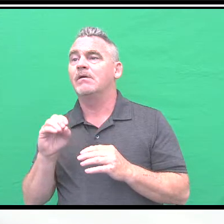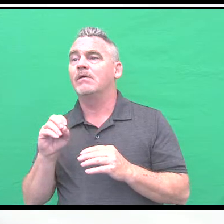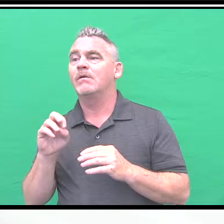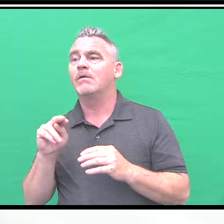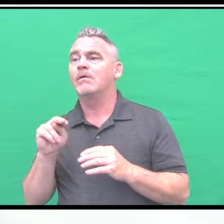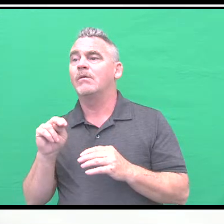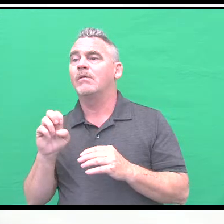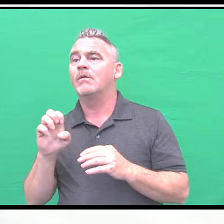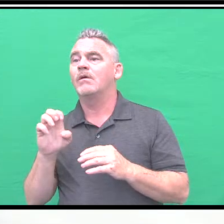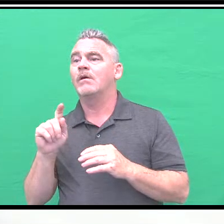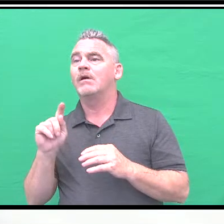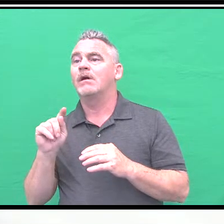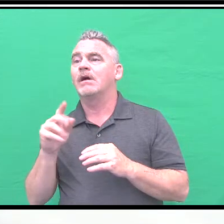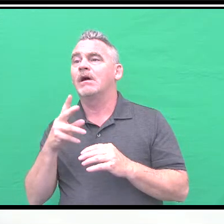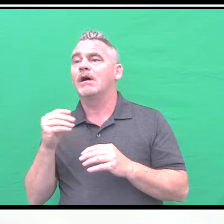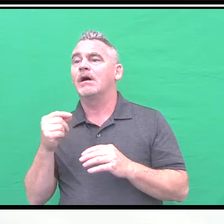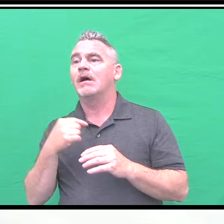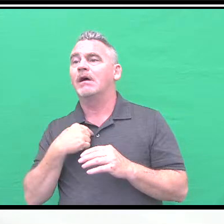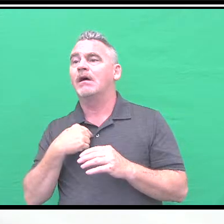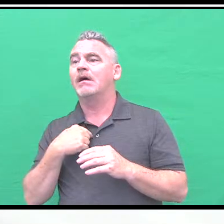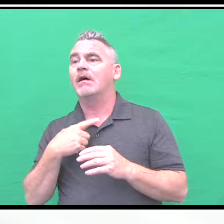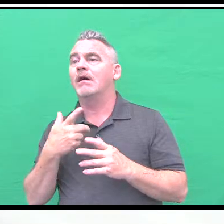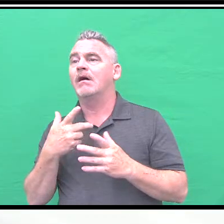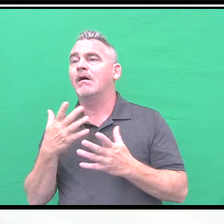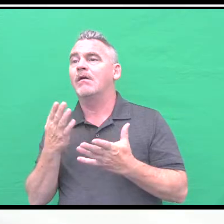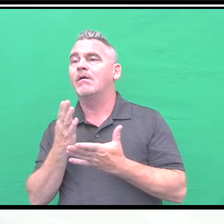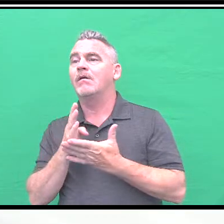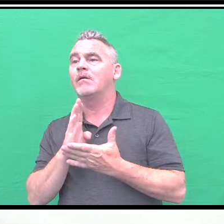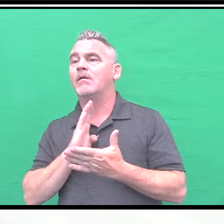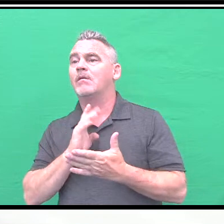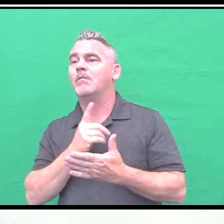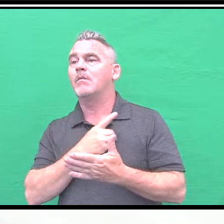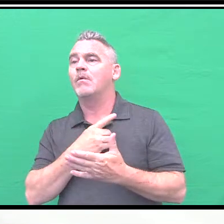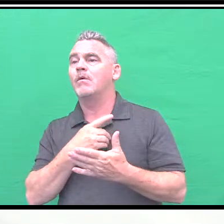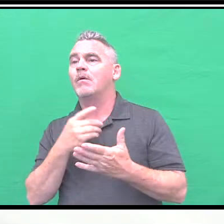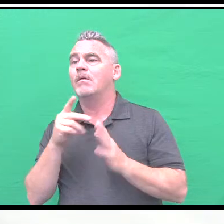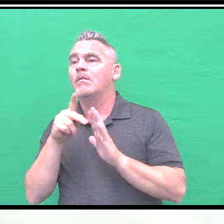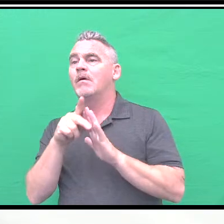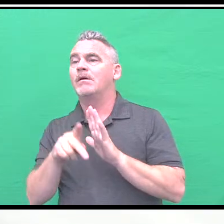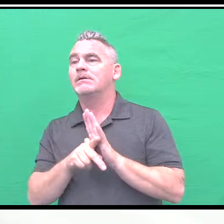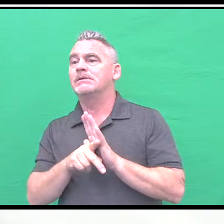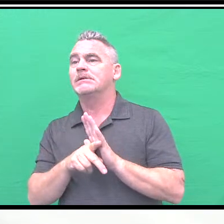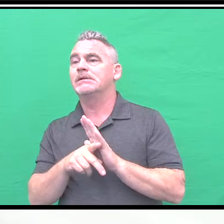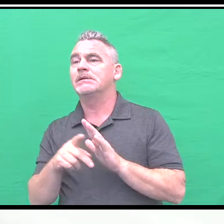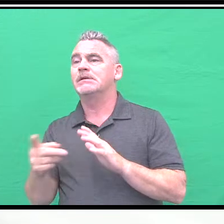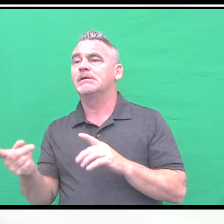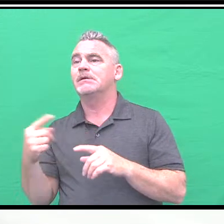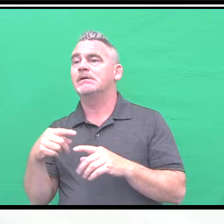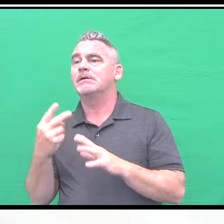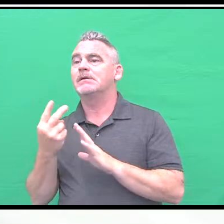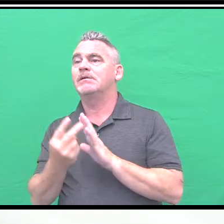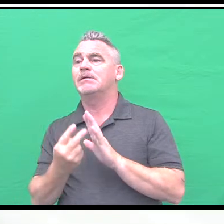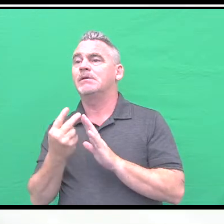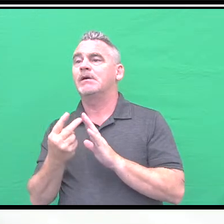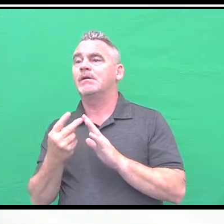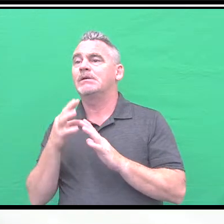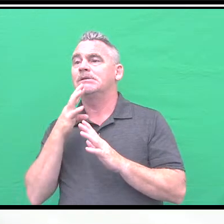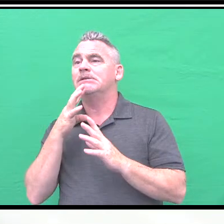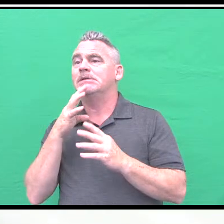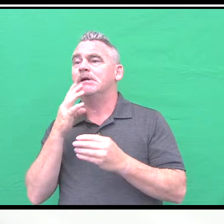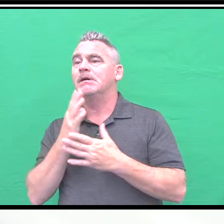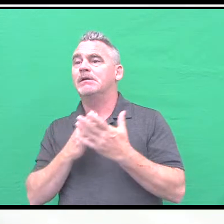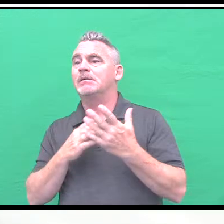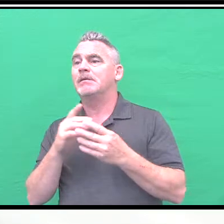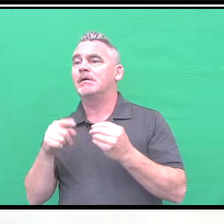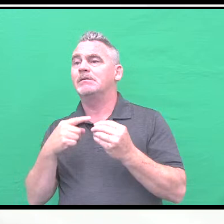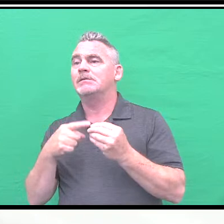on revising some of the board policies, and so she came by my office this week and spent a couple of hours, and we talked through several things and